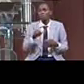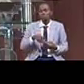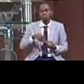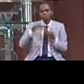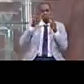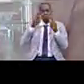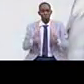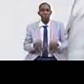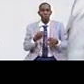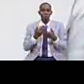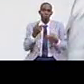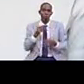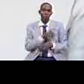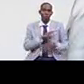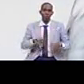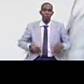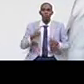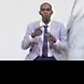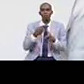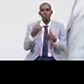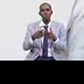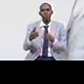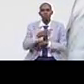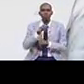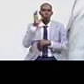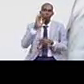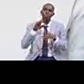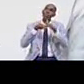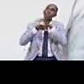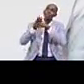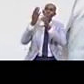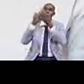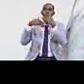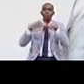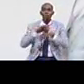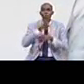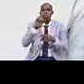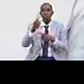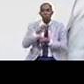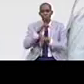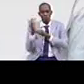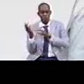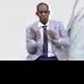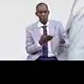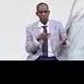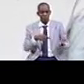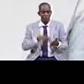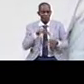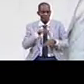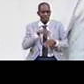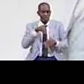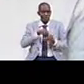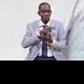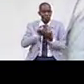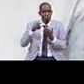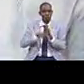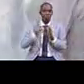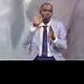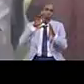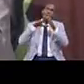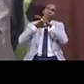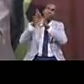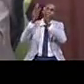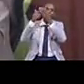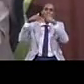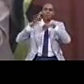heaven. I'm talking to somebody there. I say, when you leave this world in holiness, you'll get to heaven in Jesus' name. And then he says, that they